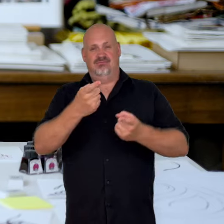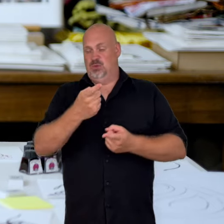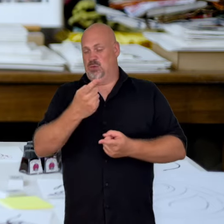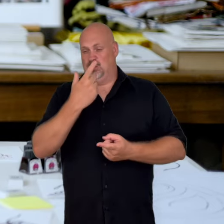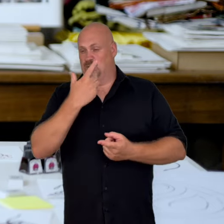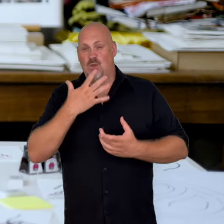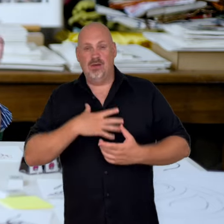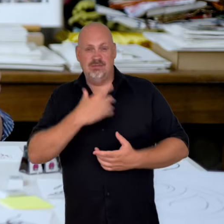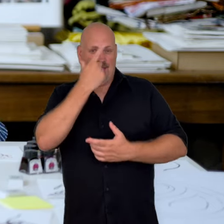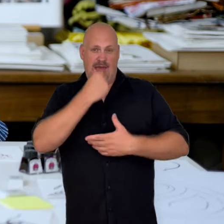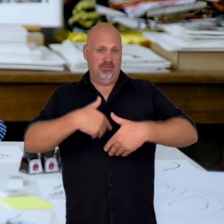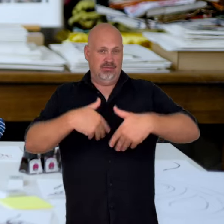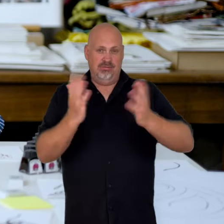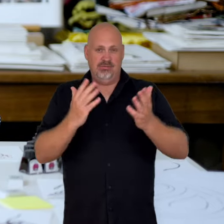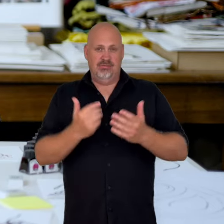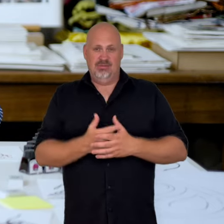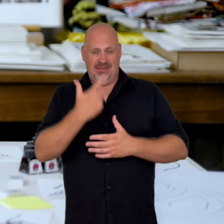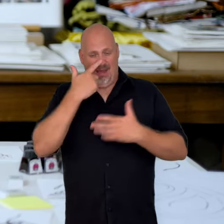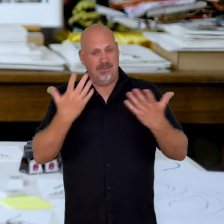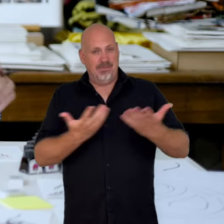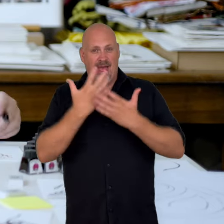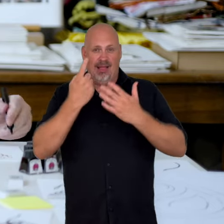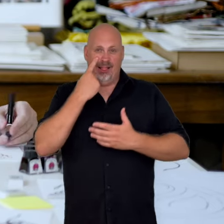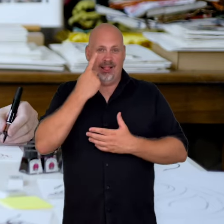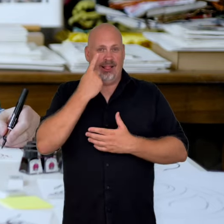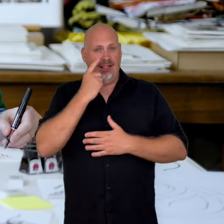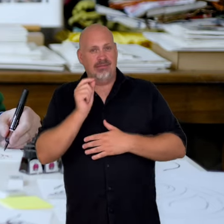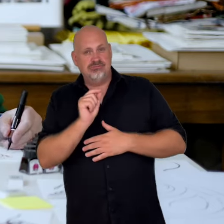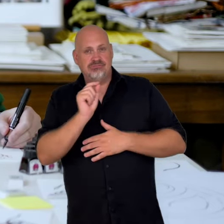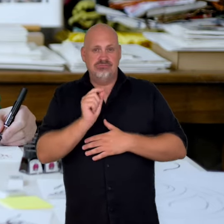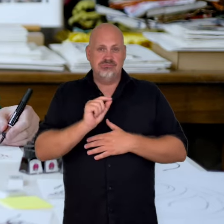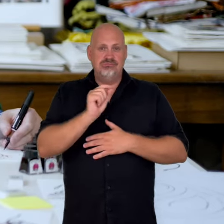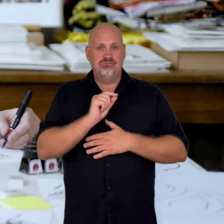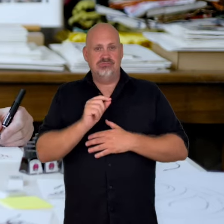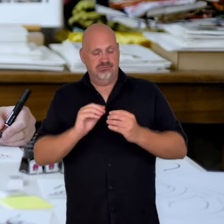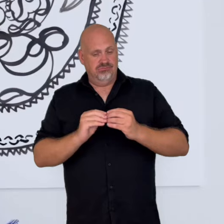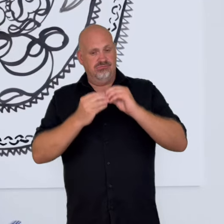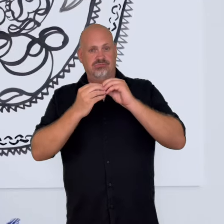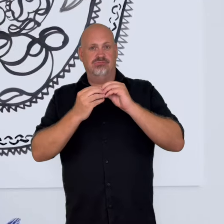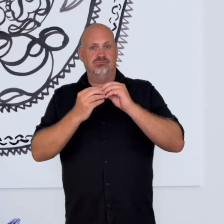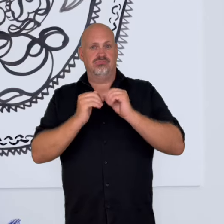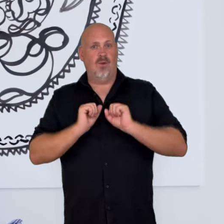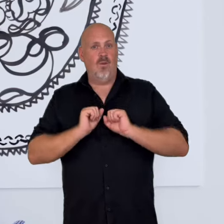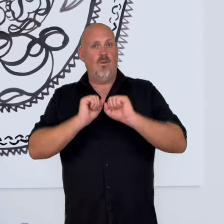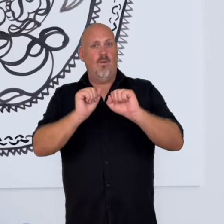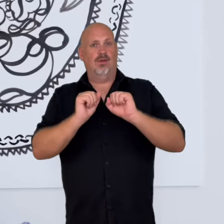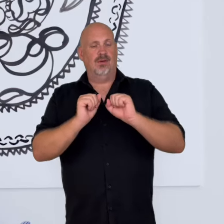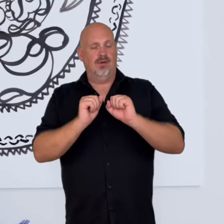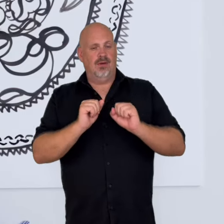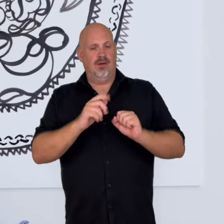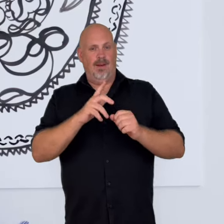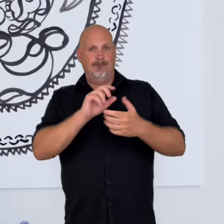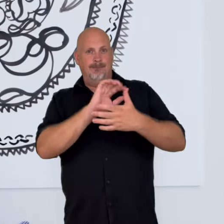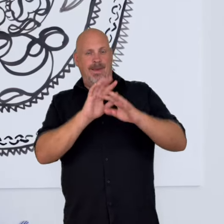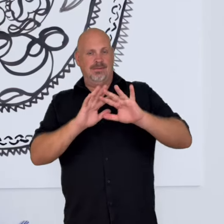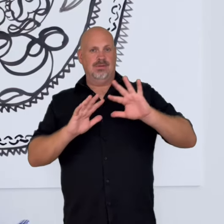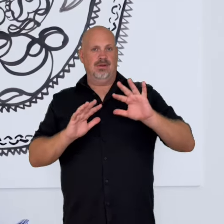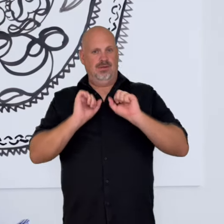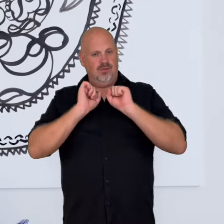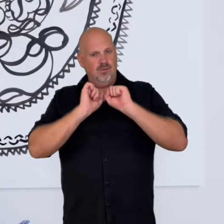little drawing vocabulary, you could do a little sheet of things that you like. If you want a cross, if you